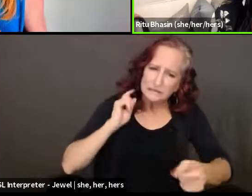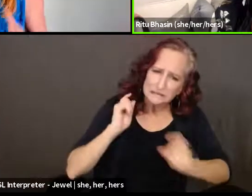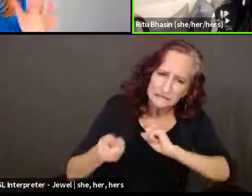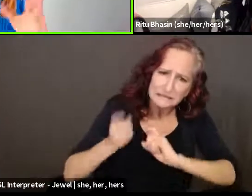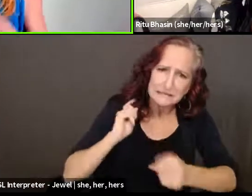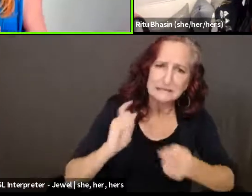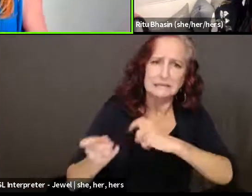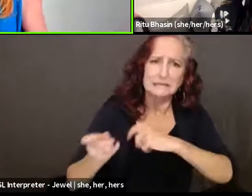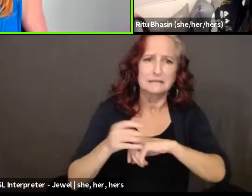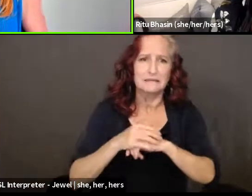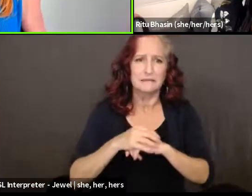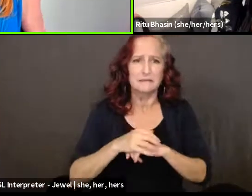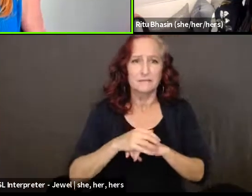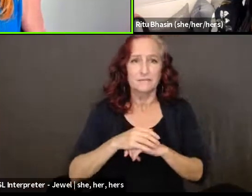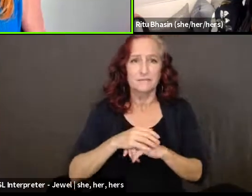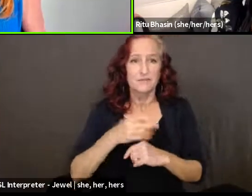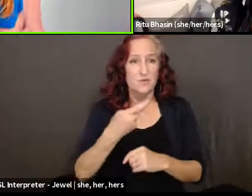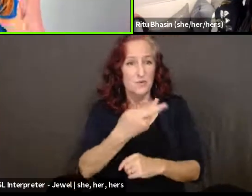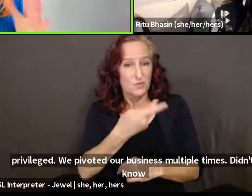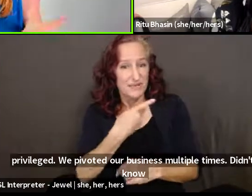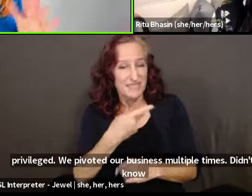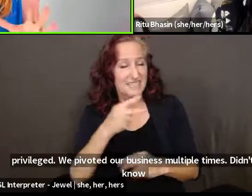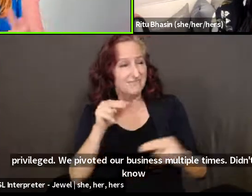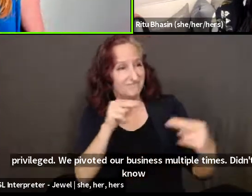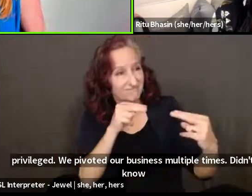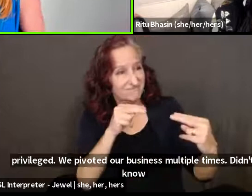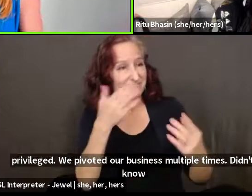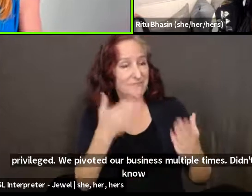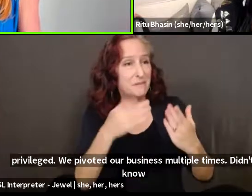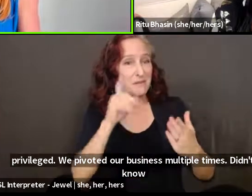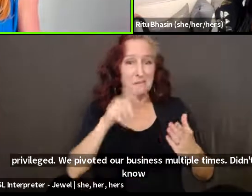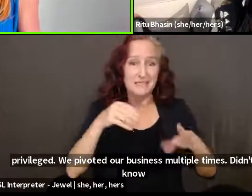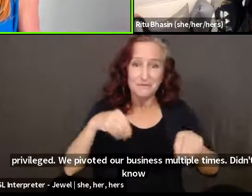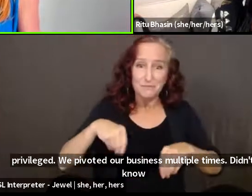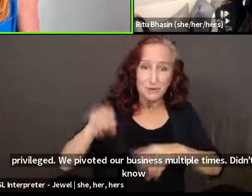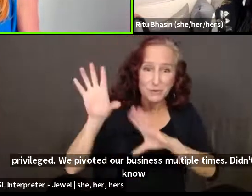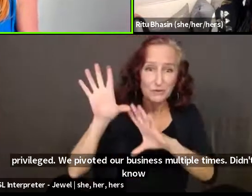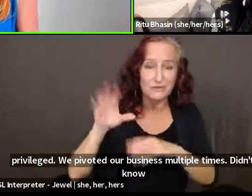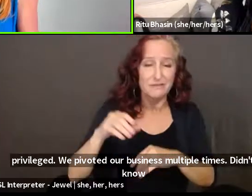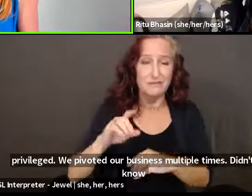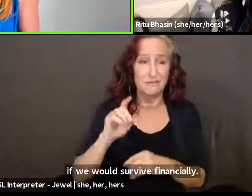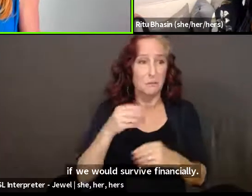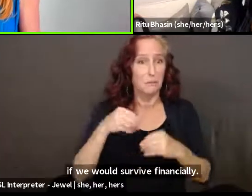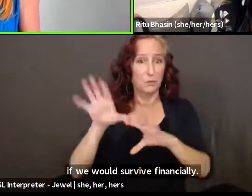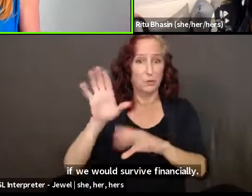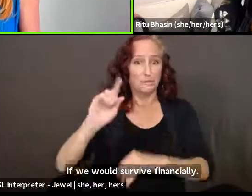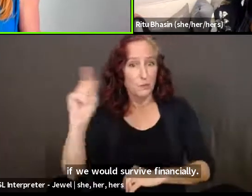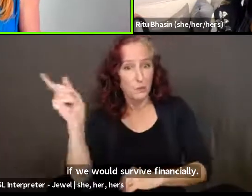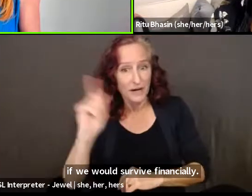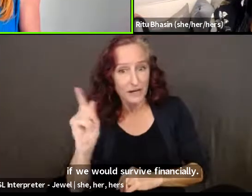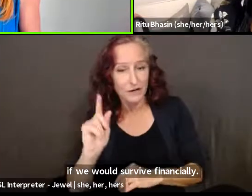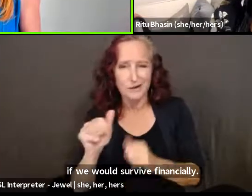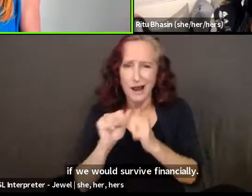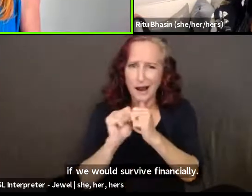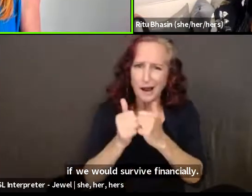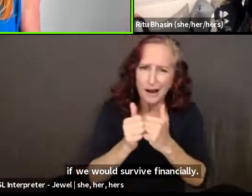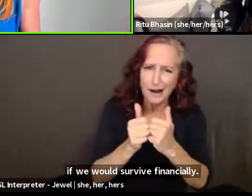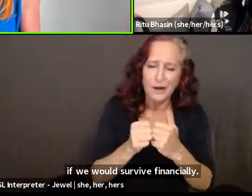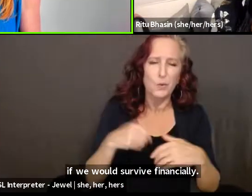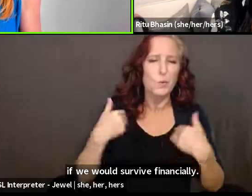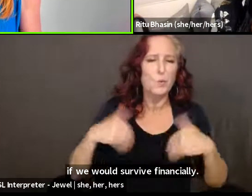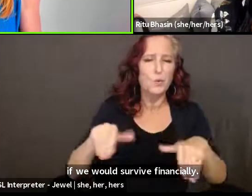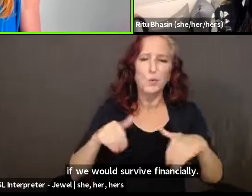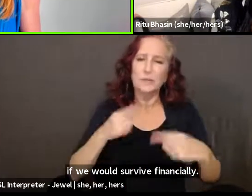literally thought, we're going to have to move, and where and how and all of that. So what I learned was